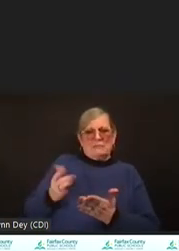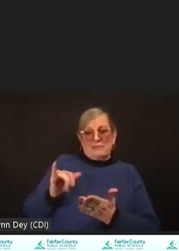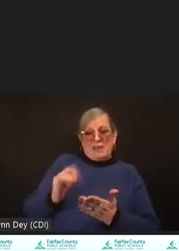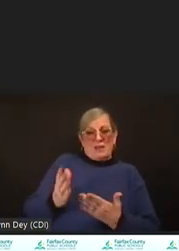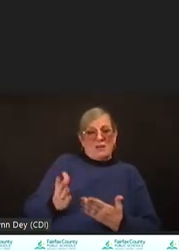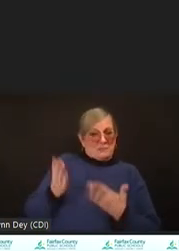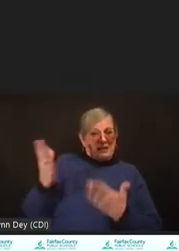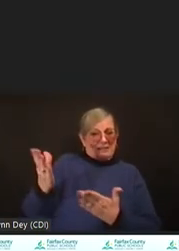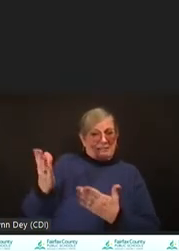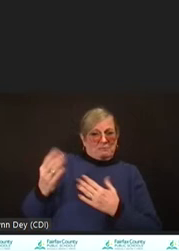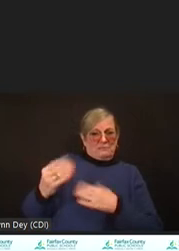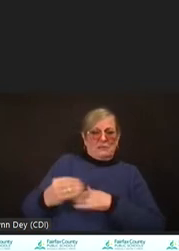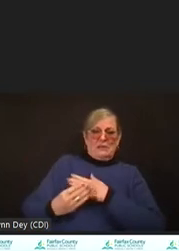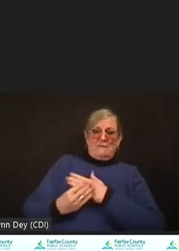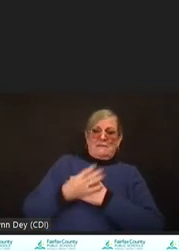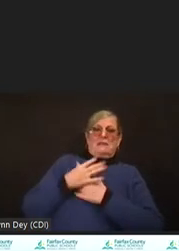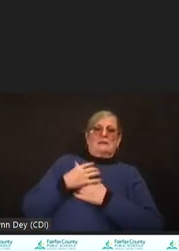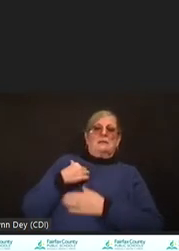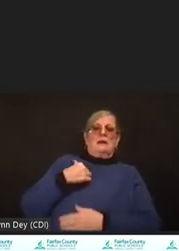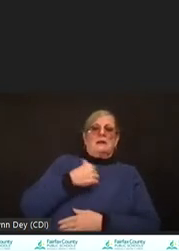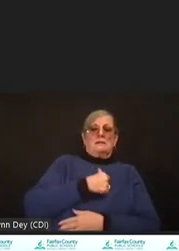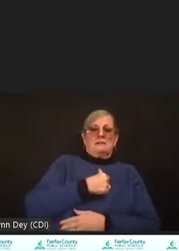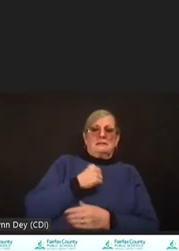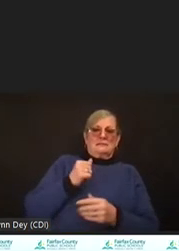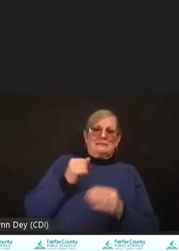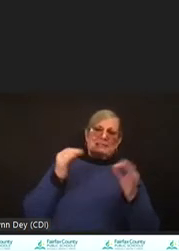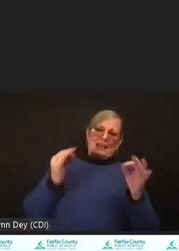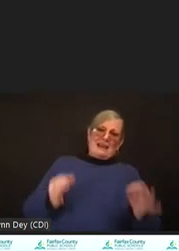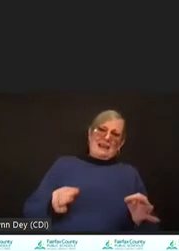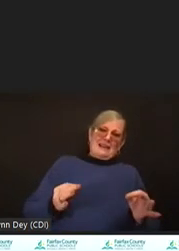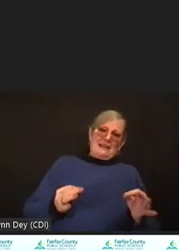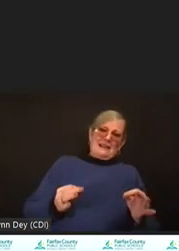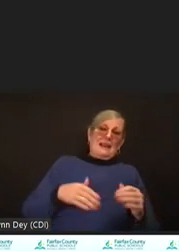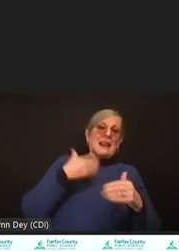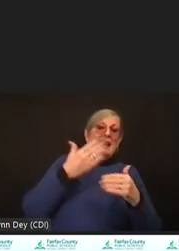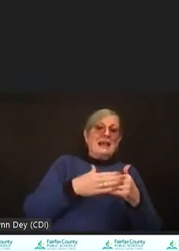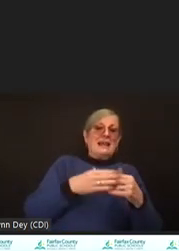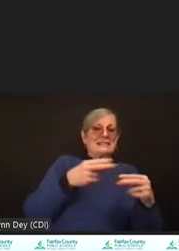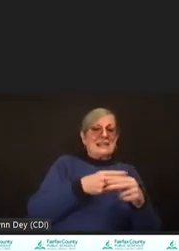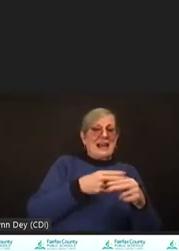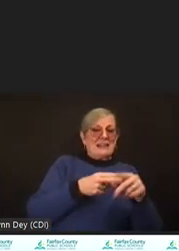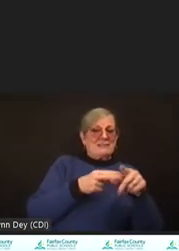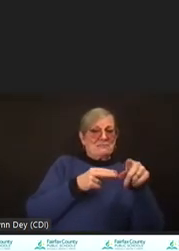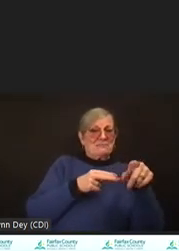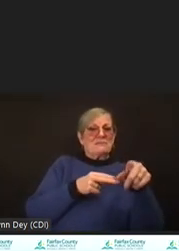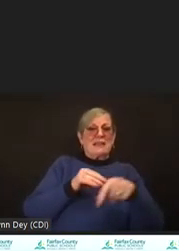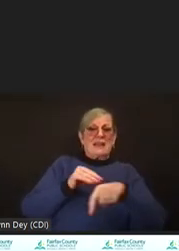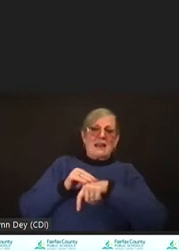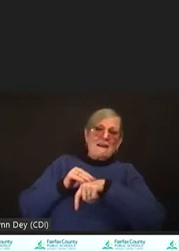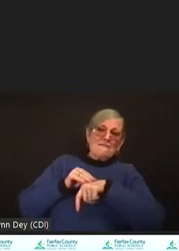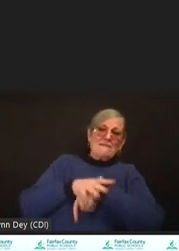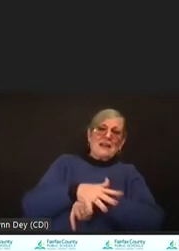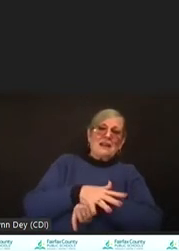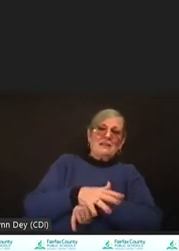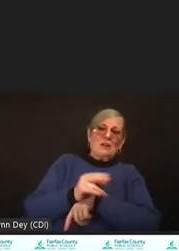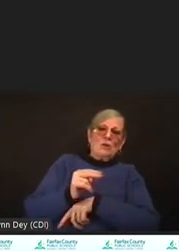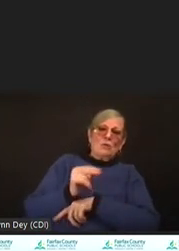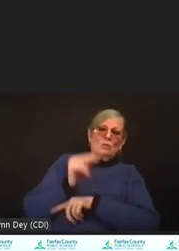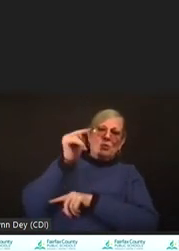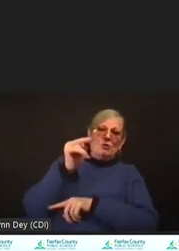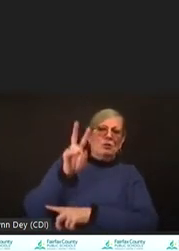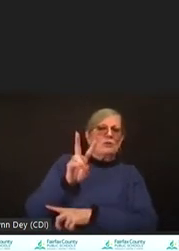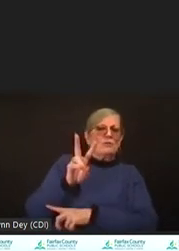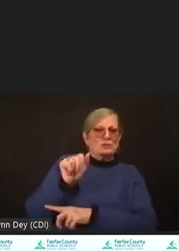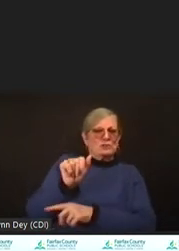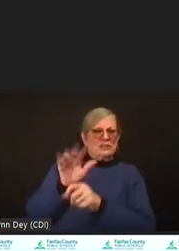Public Schools. So on the next slide, we'll look at some guidance that was given from the Northern Virginia health directors provided to the